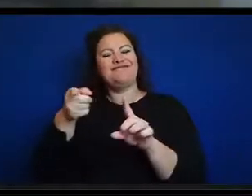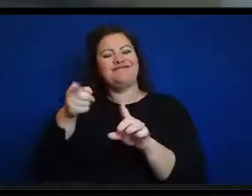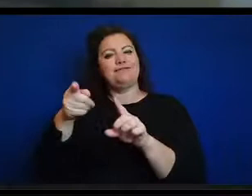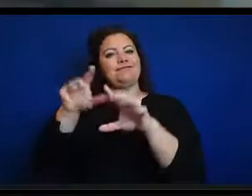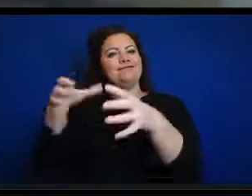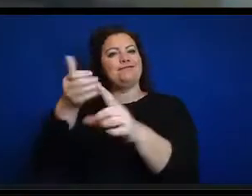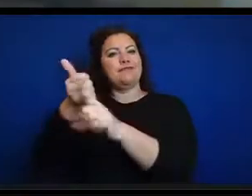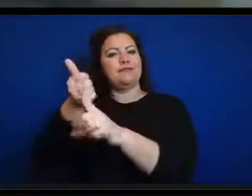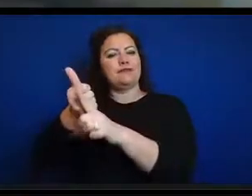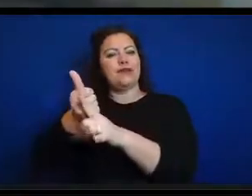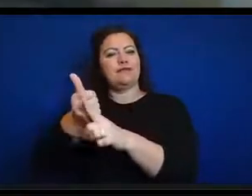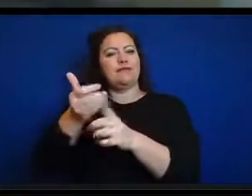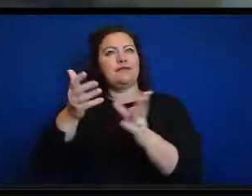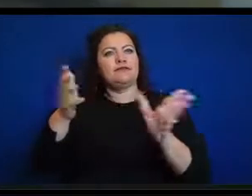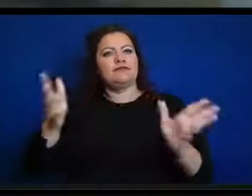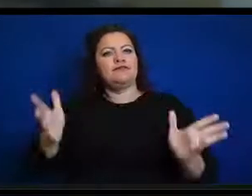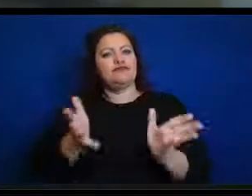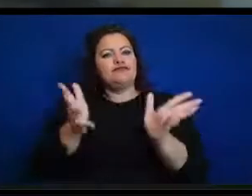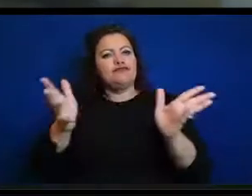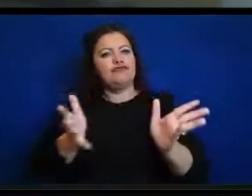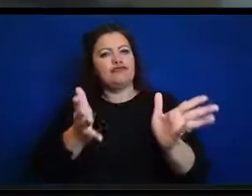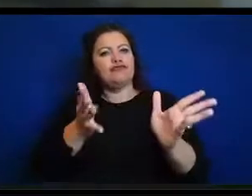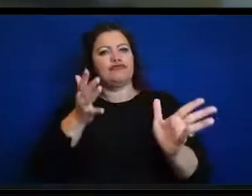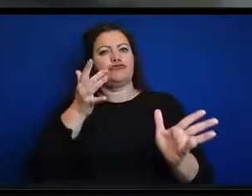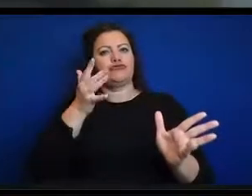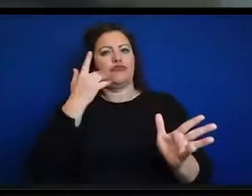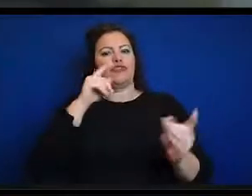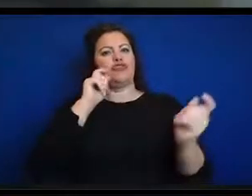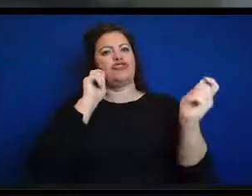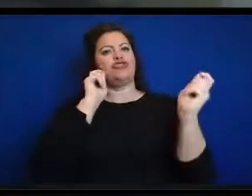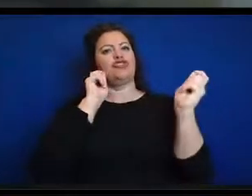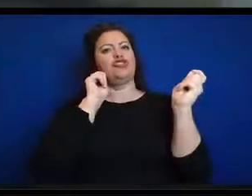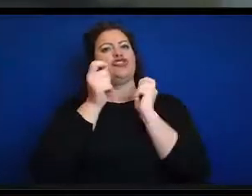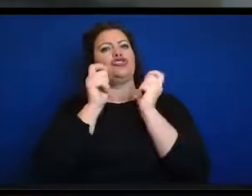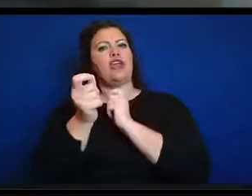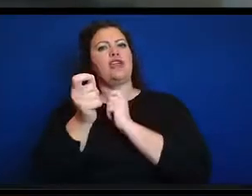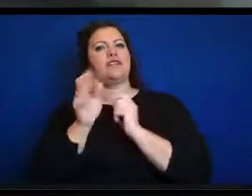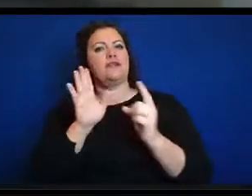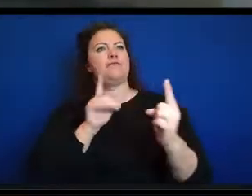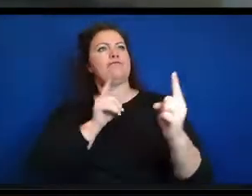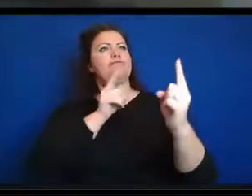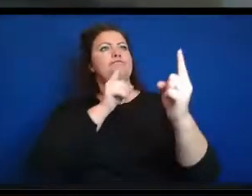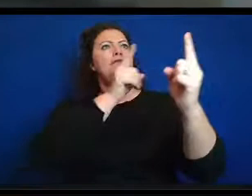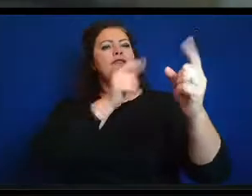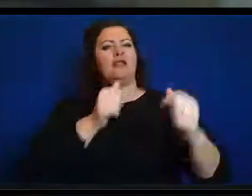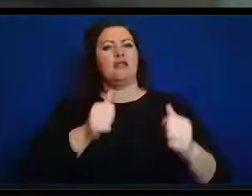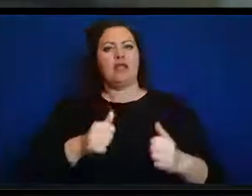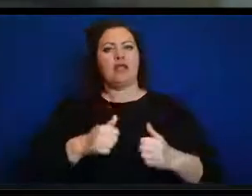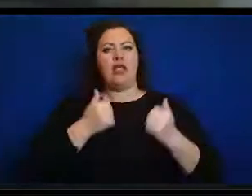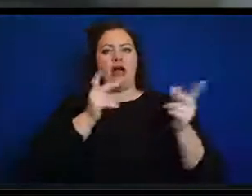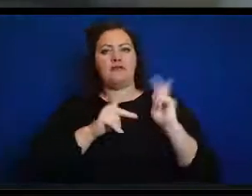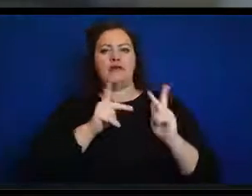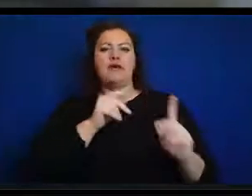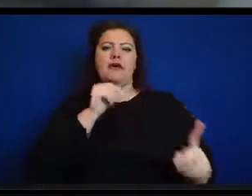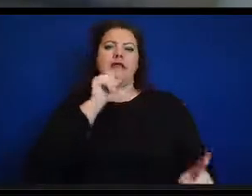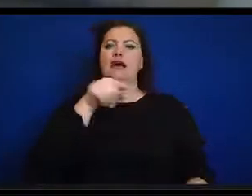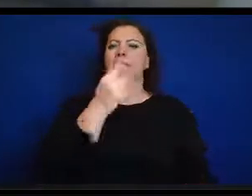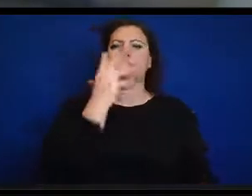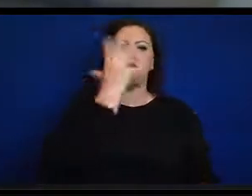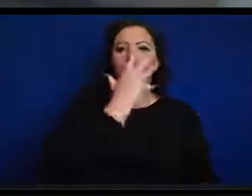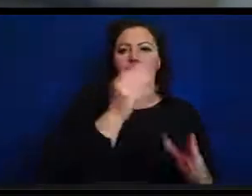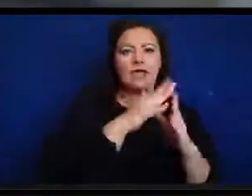that pushes changing the trajectory in the lives of people, not just pretty houses,